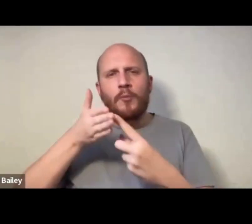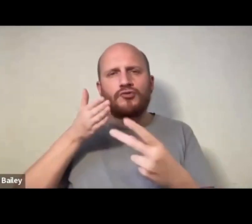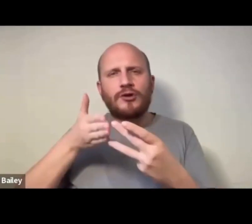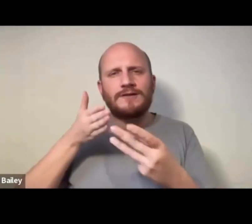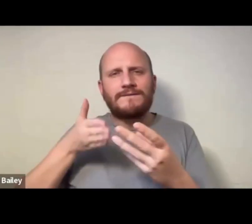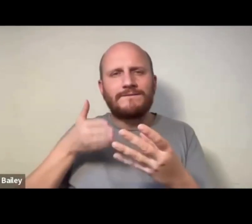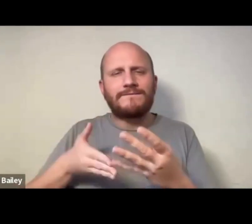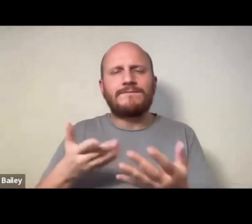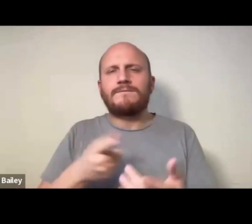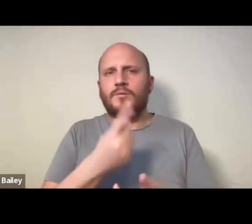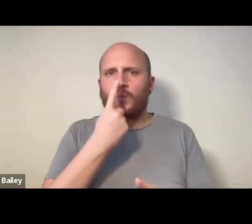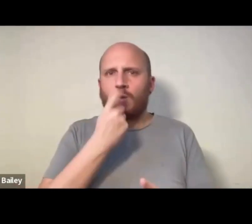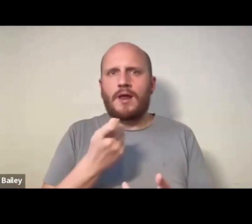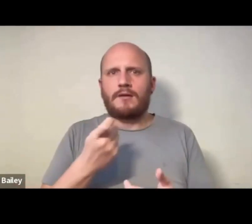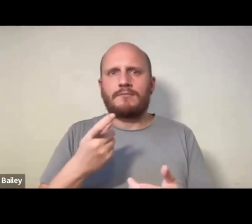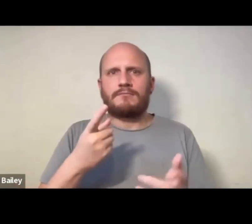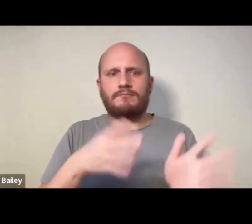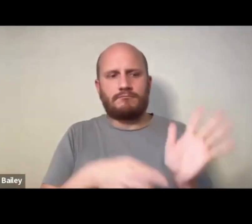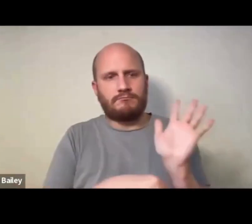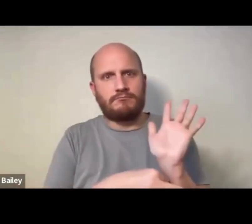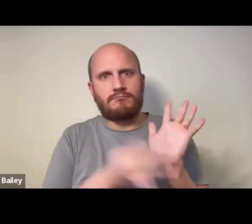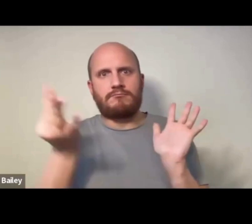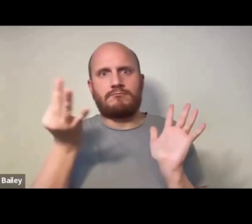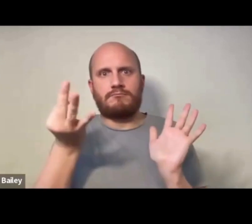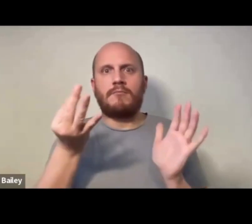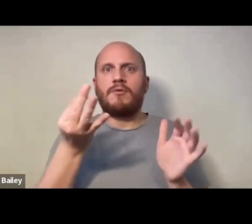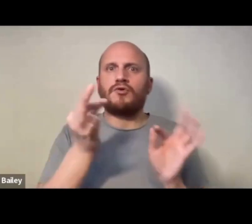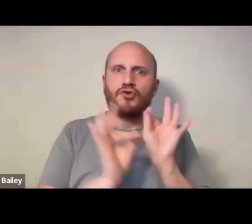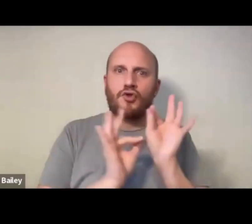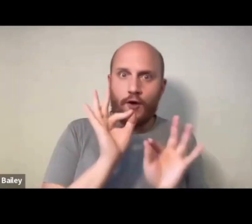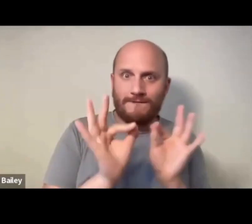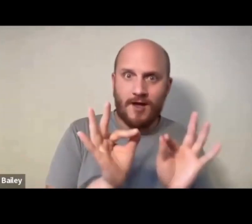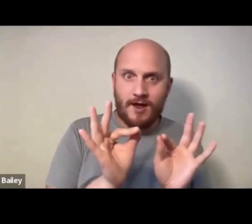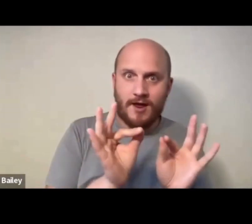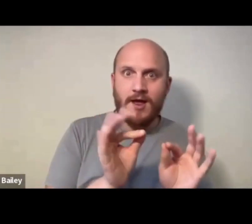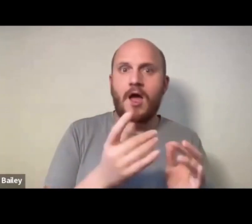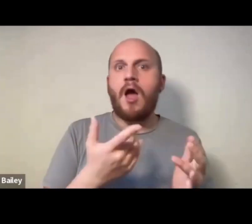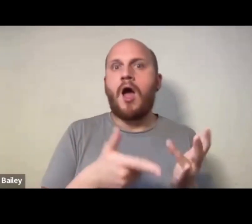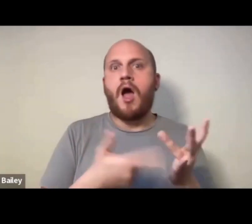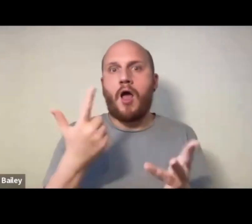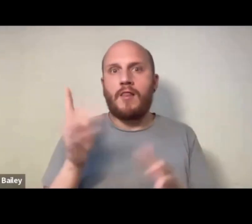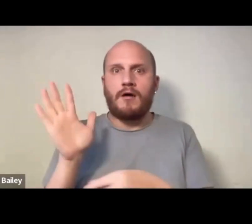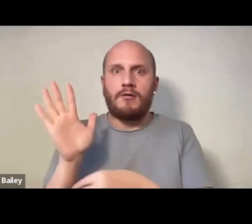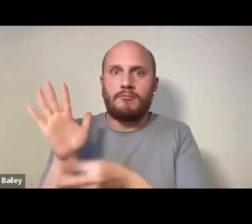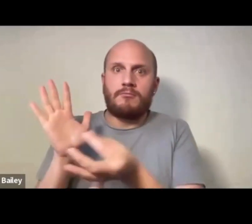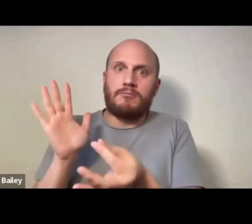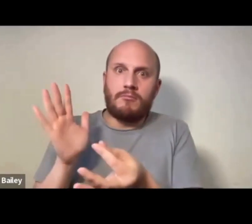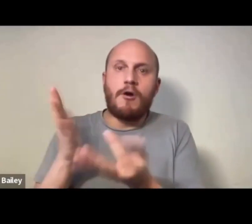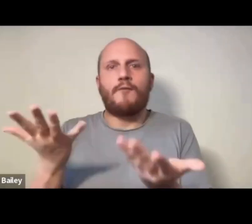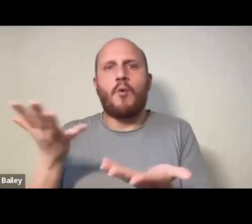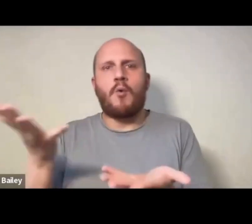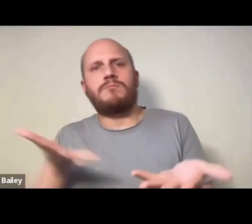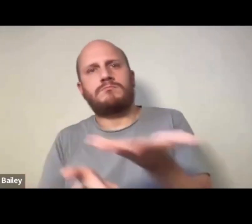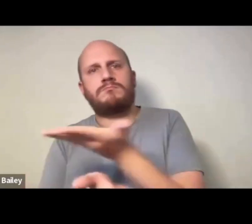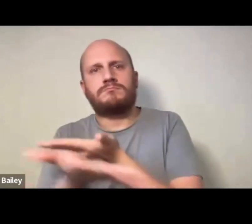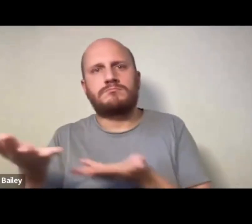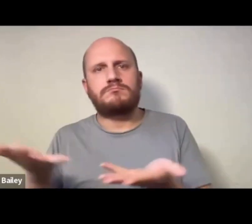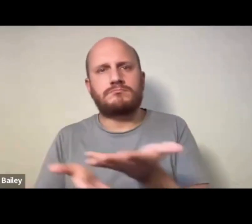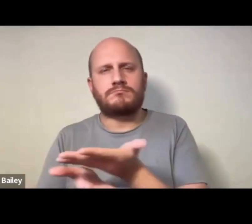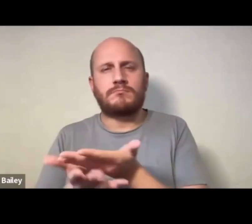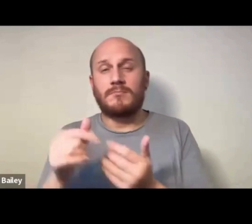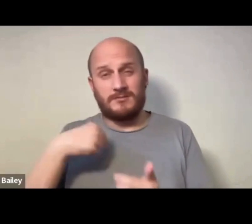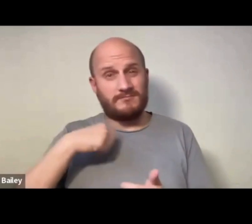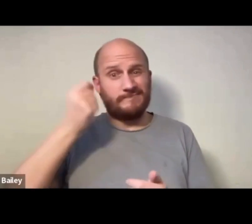pull out, which ones have to be in the survey and which ones you could do in other ways. But yeah, it's challenging for